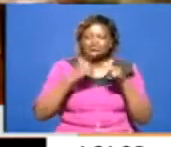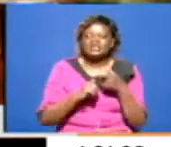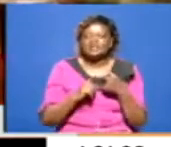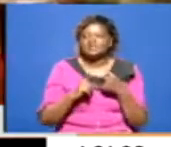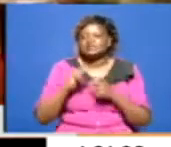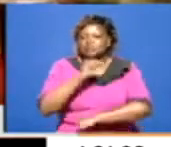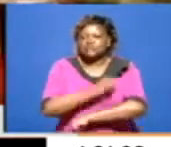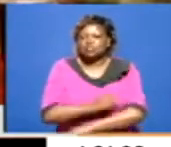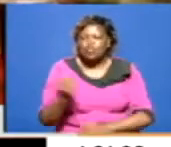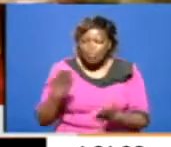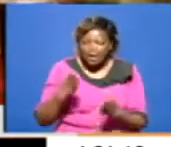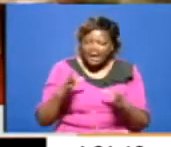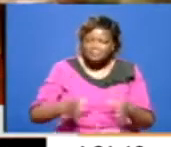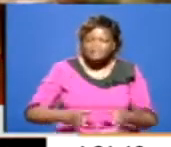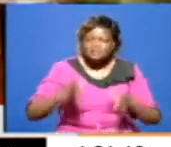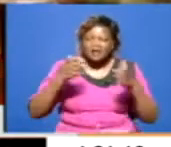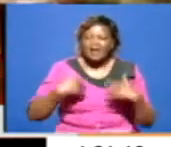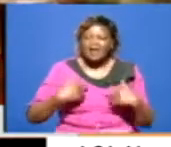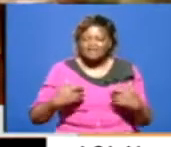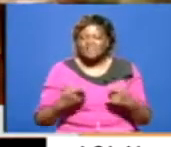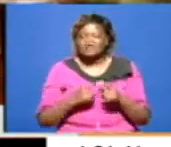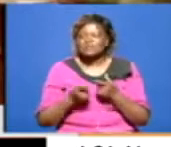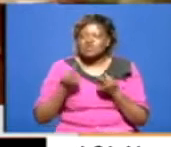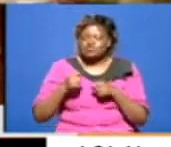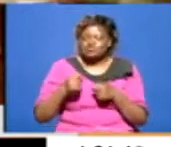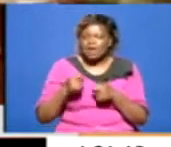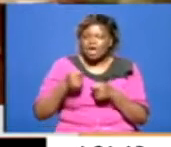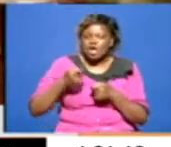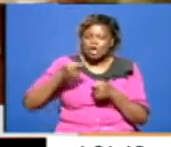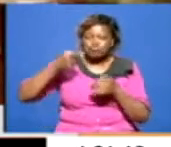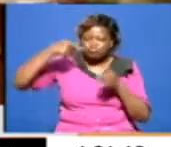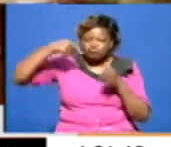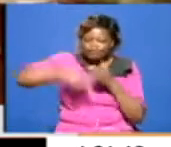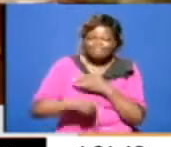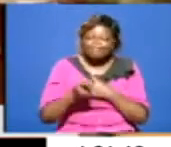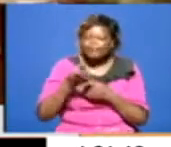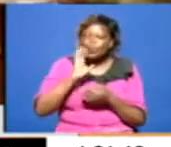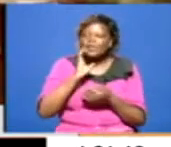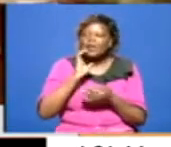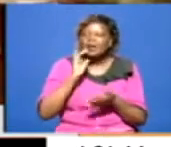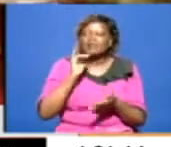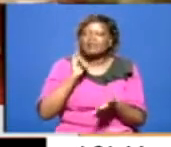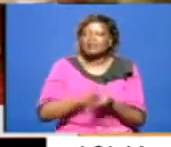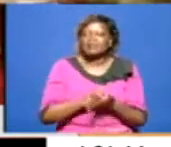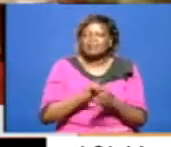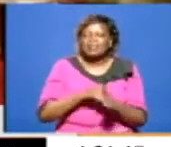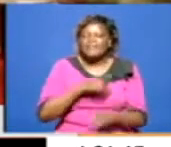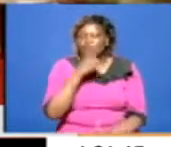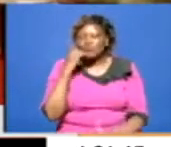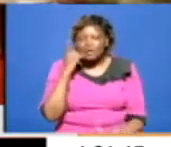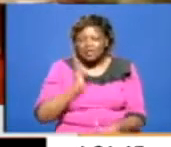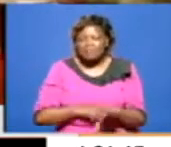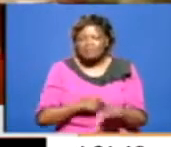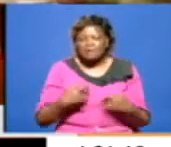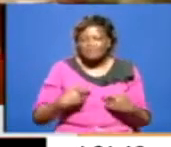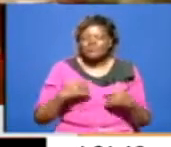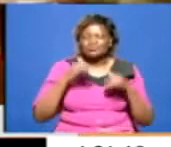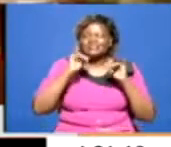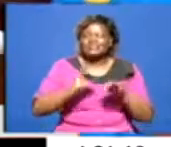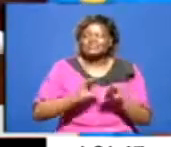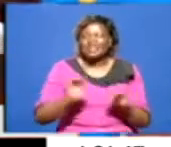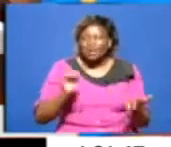put the tanks, we shall try to drill water in those schools so that during the dry season, which takes a longer period,